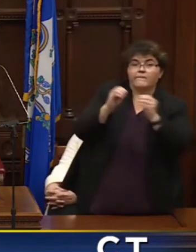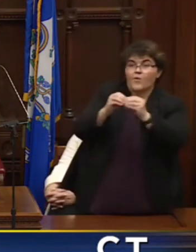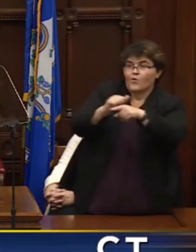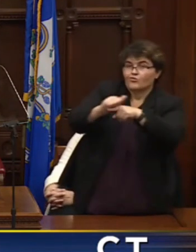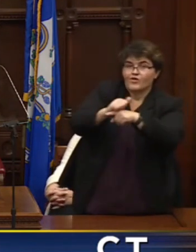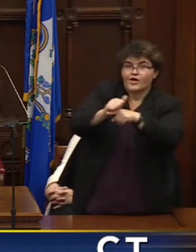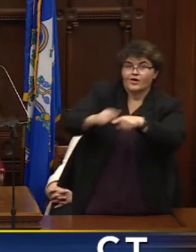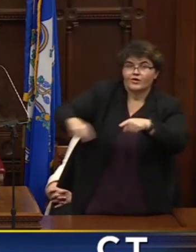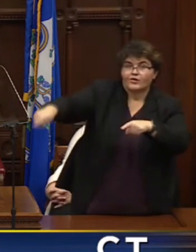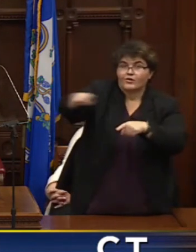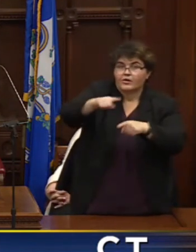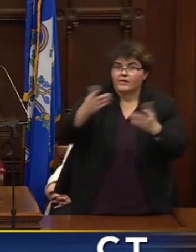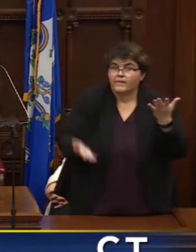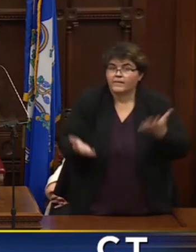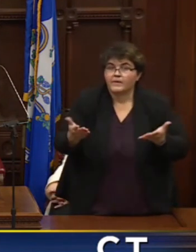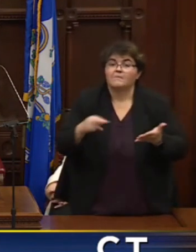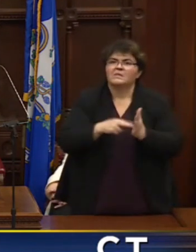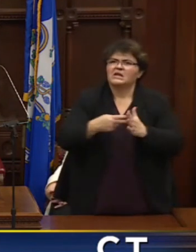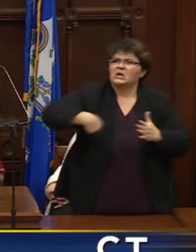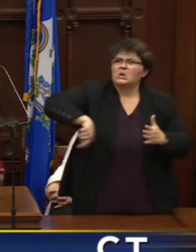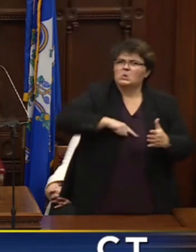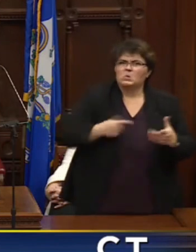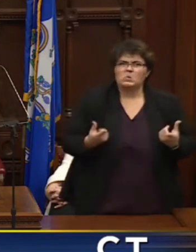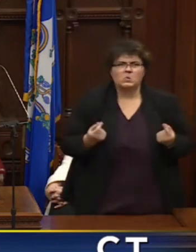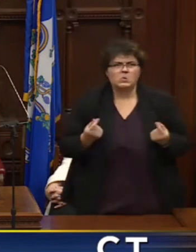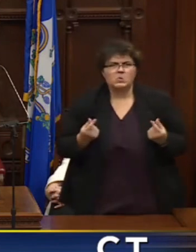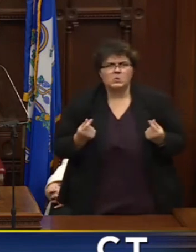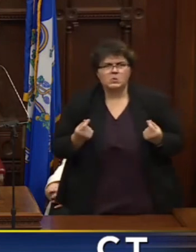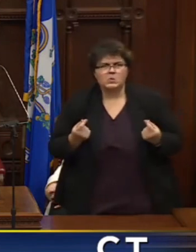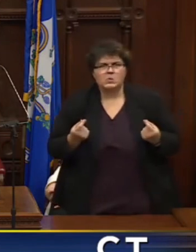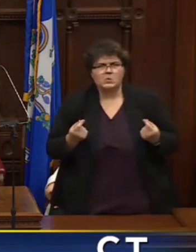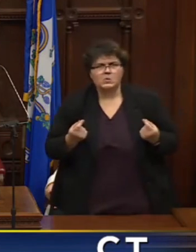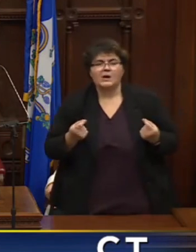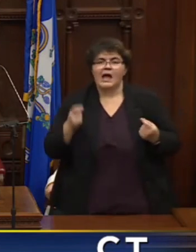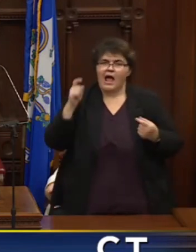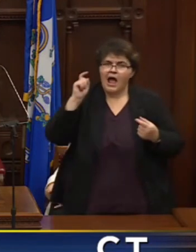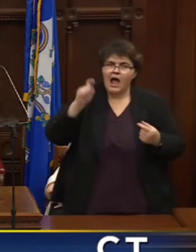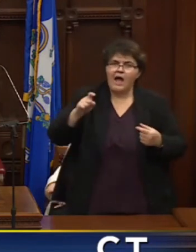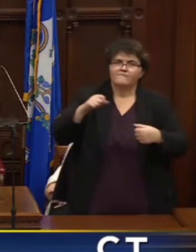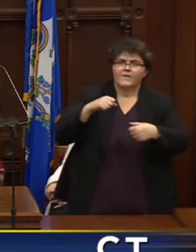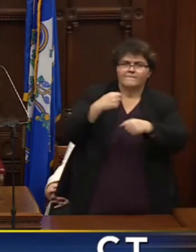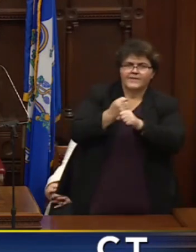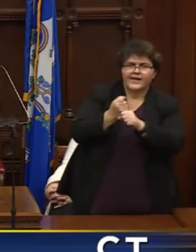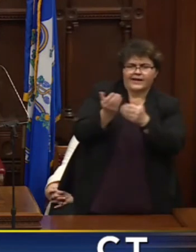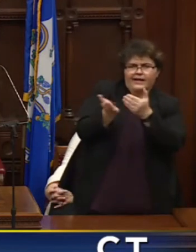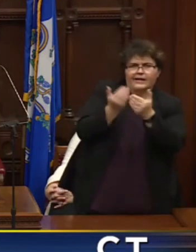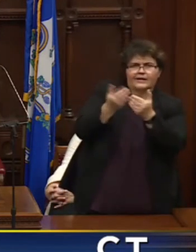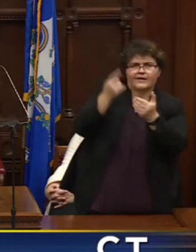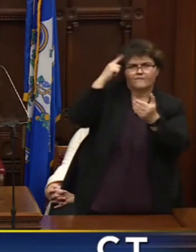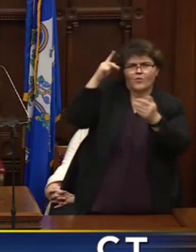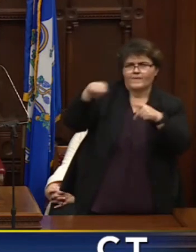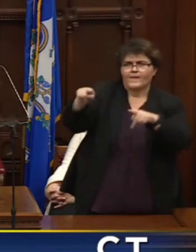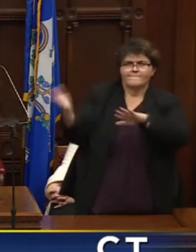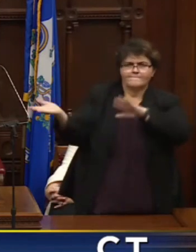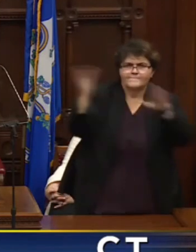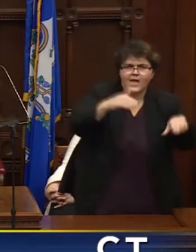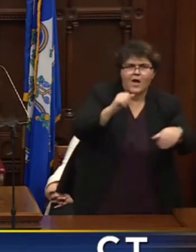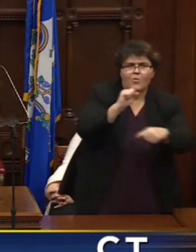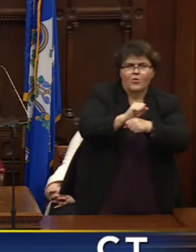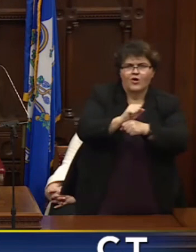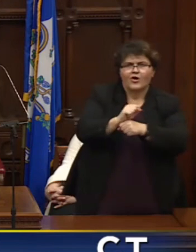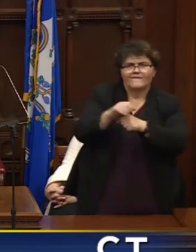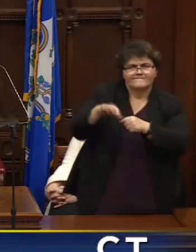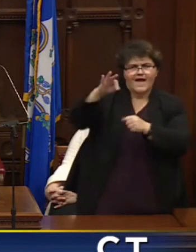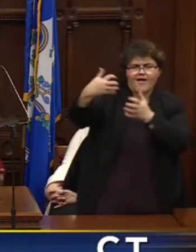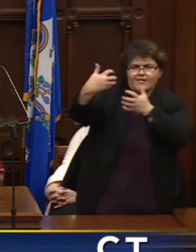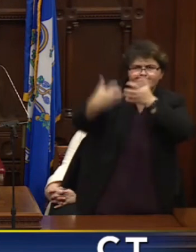going to do about that? We've done a lot together. We're making it easier for people to get back to work. A workplace that meets the needs of a young family,